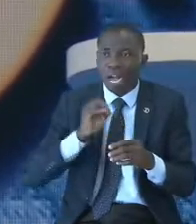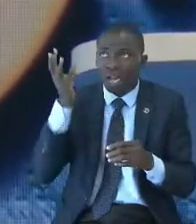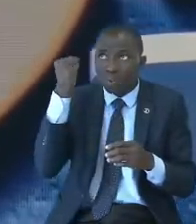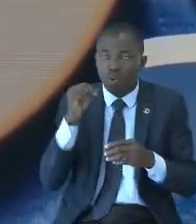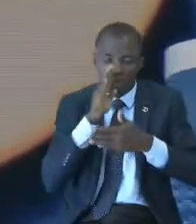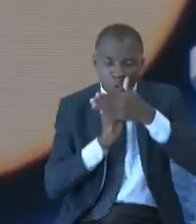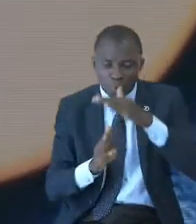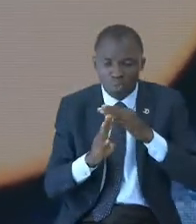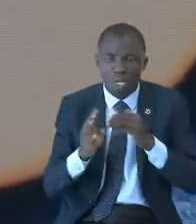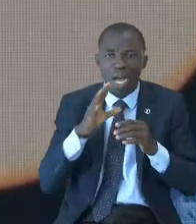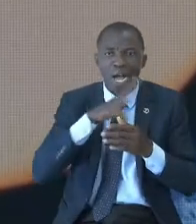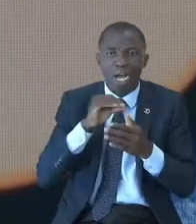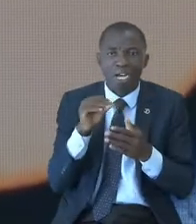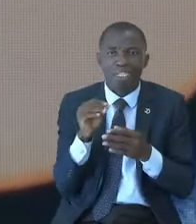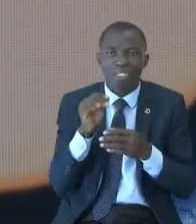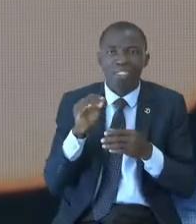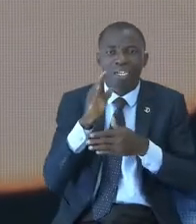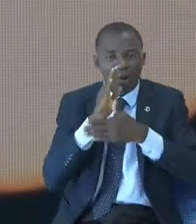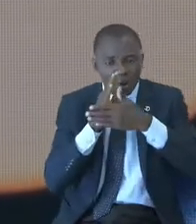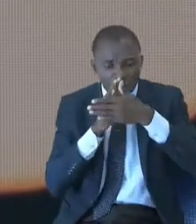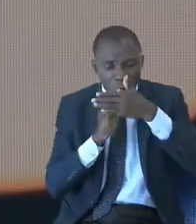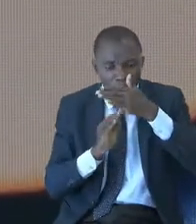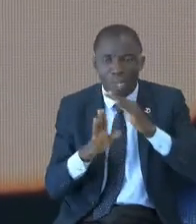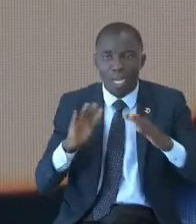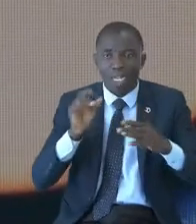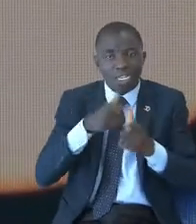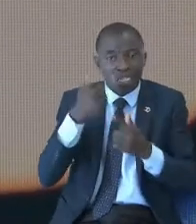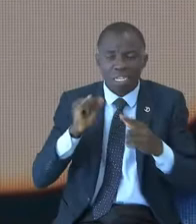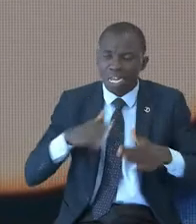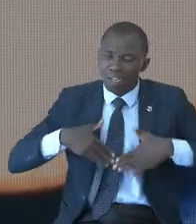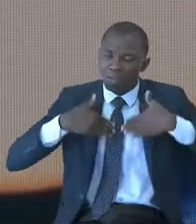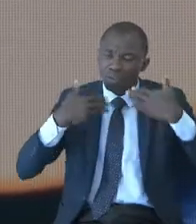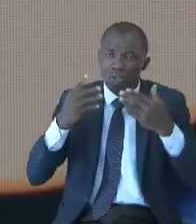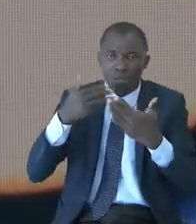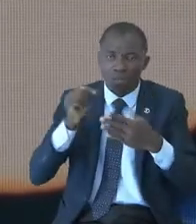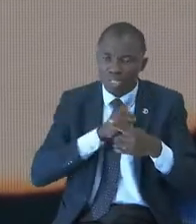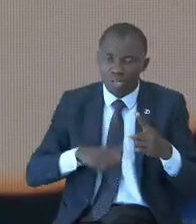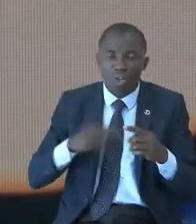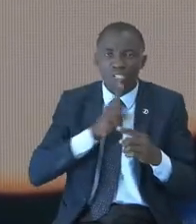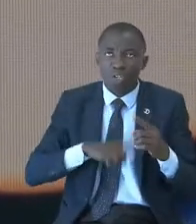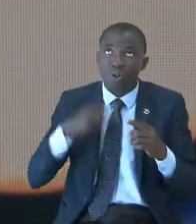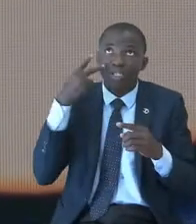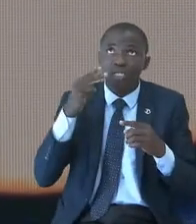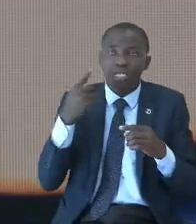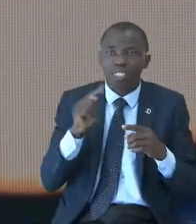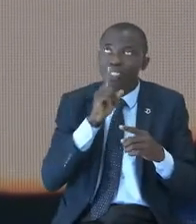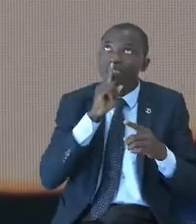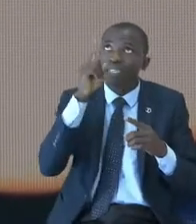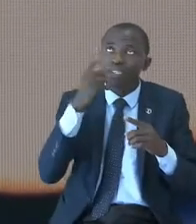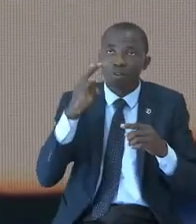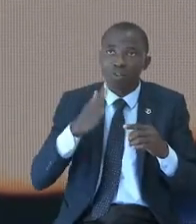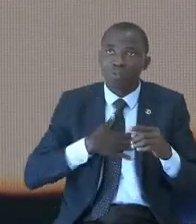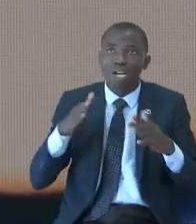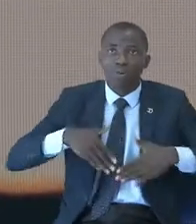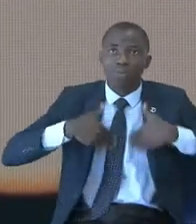was lowly. And I confess before the Lord, and the Lord saw the sincerity of my confession, and